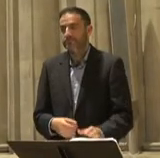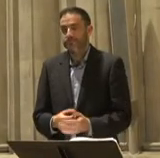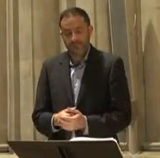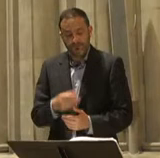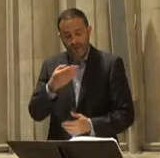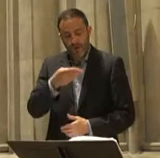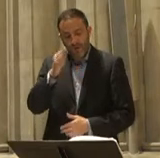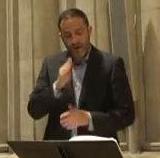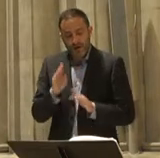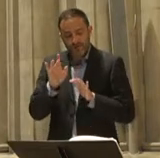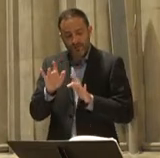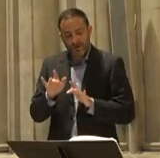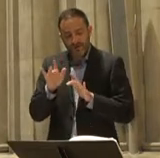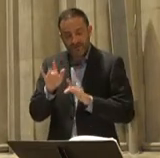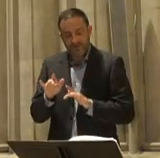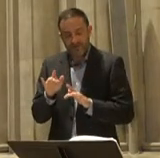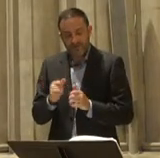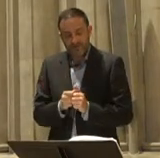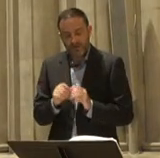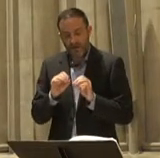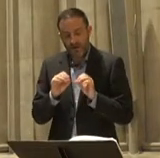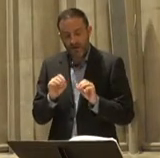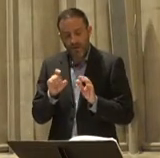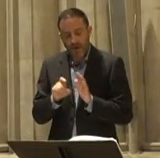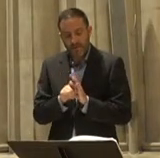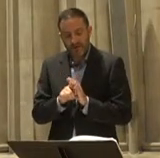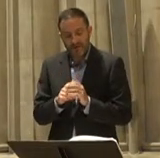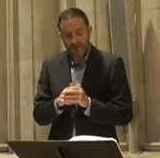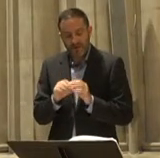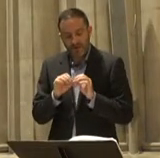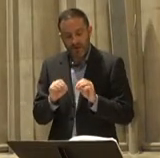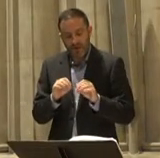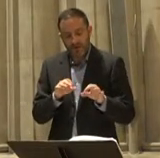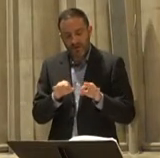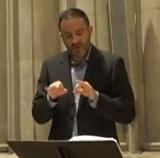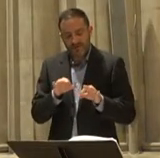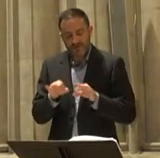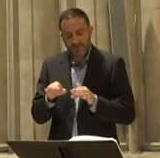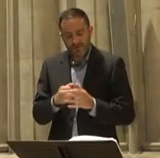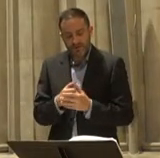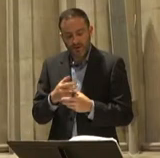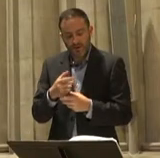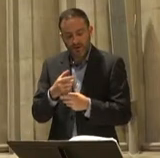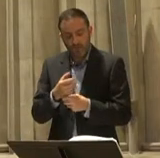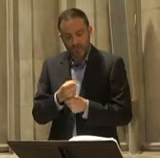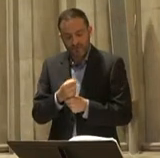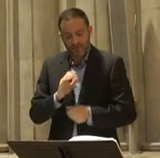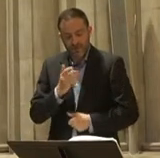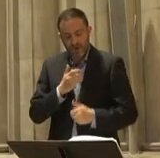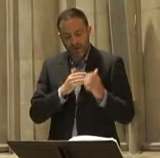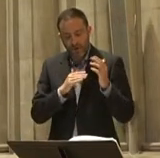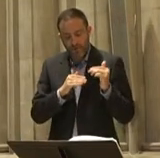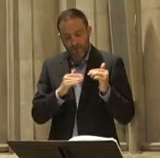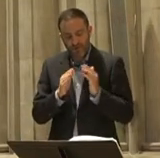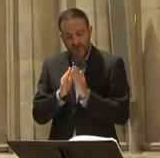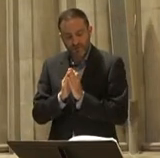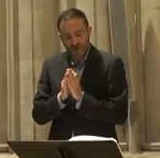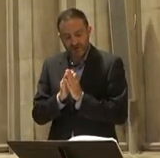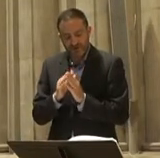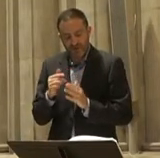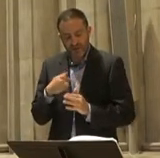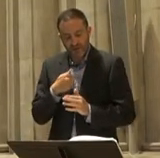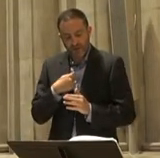O God of mercy, whom no image can encompass, no definition capture, receive our hopes and